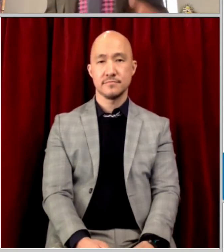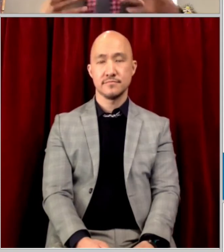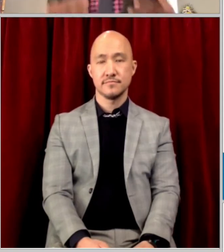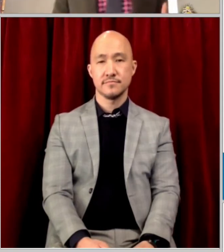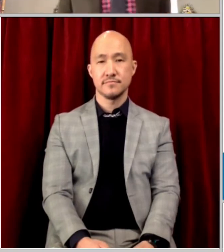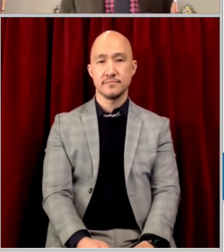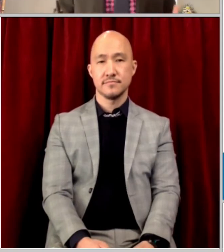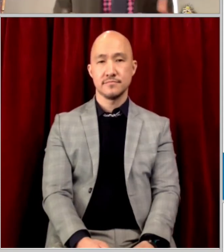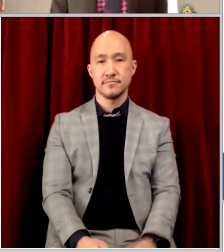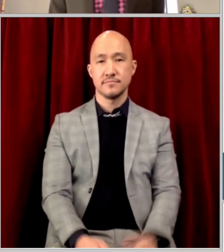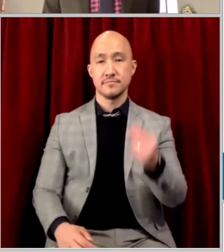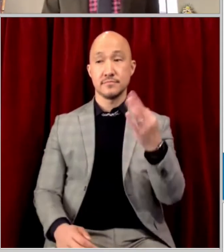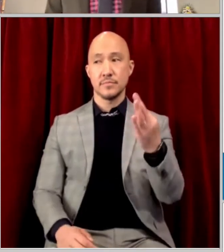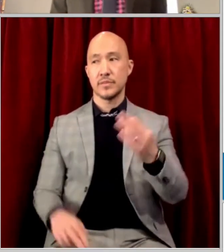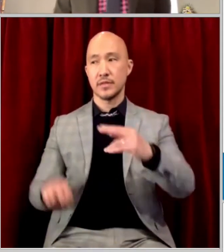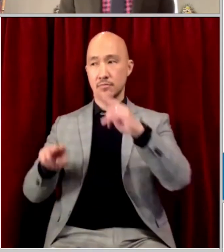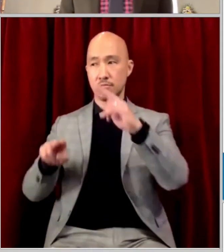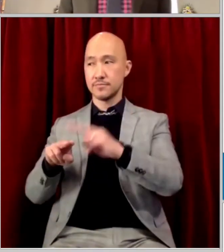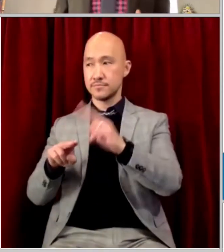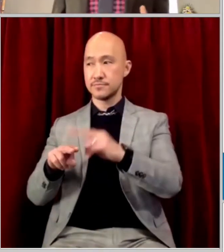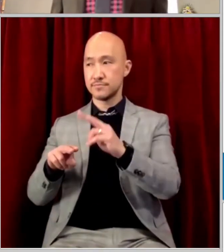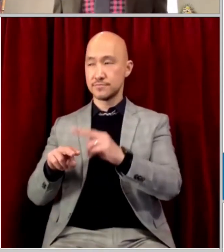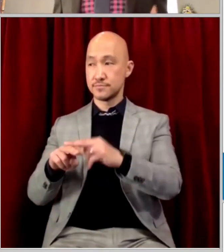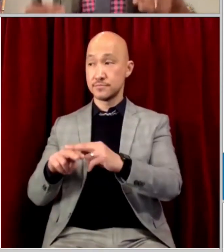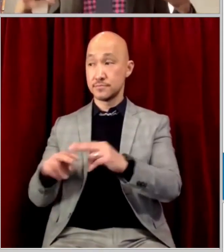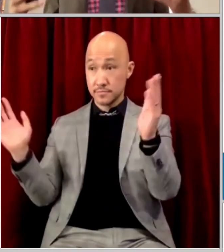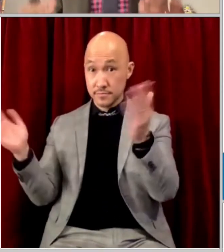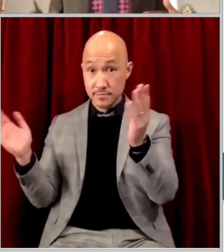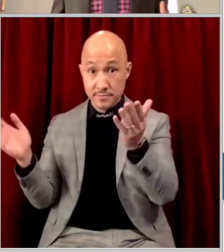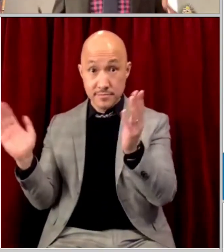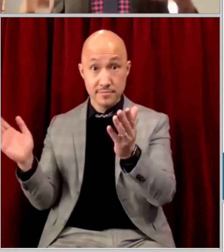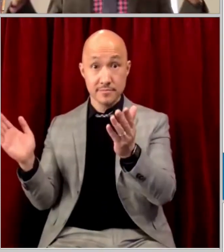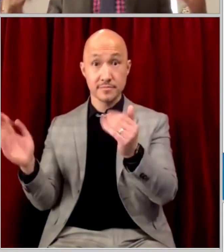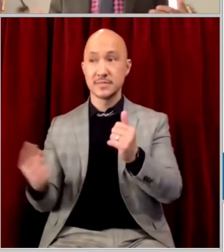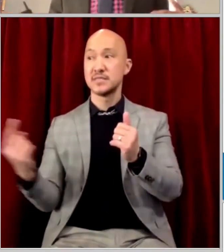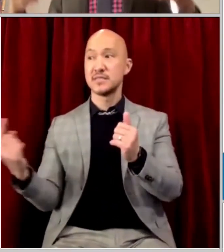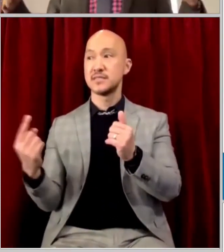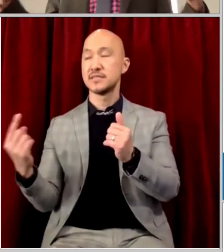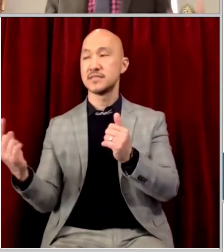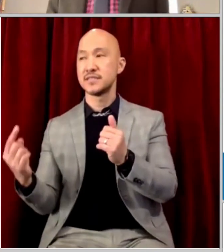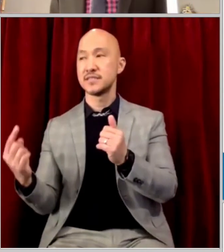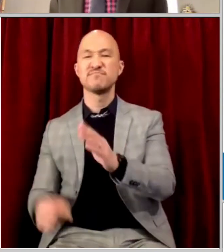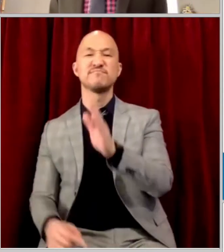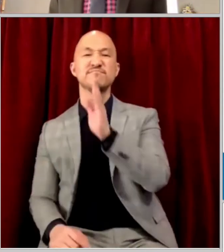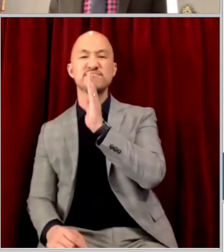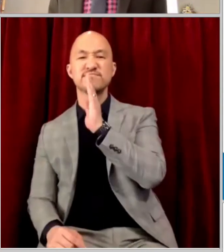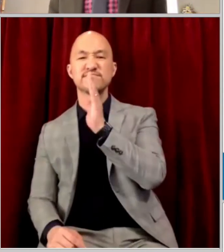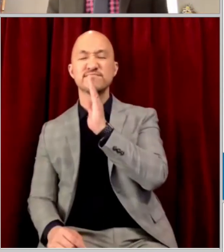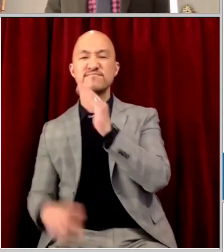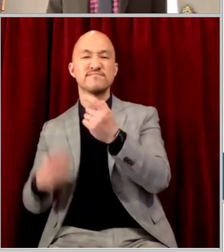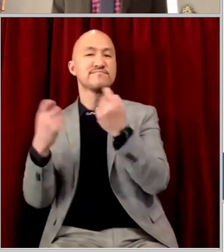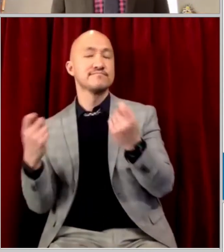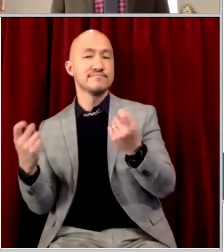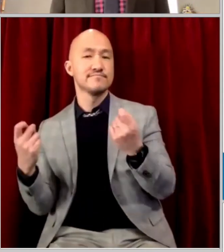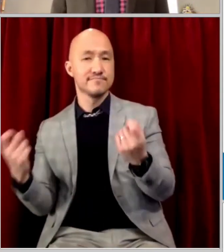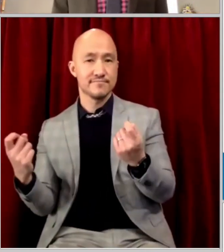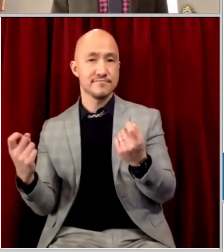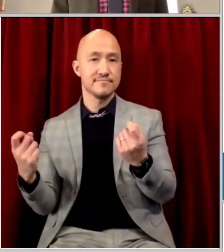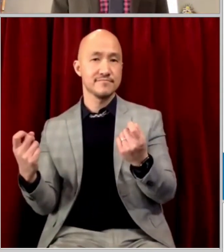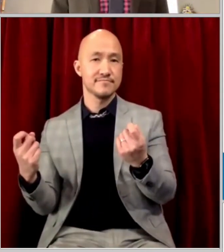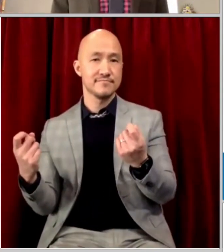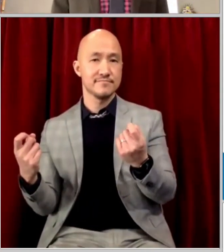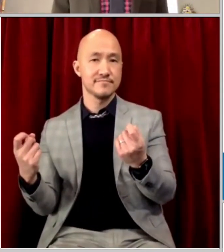sure that if I'm sitting down to have a conversation with somebody and they're talking about things that are not right or sinful, I need to tell them about